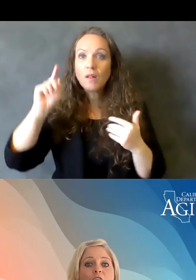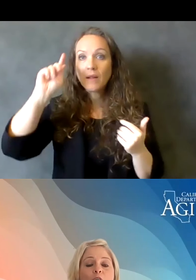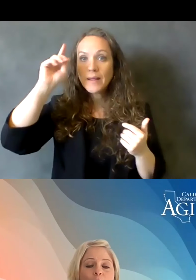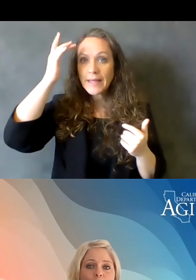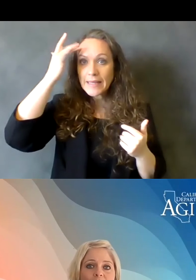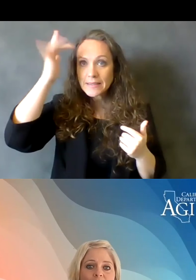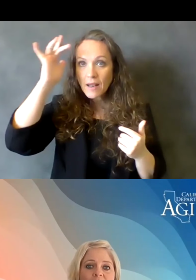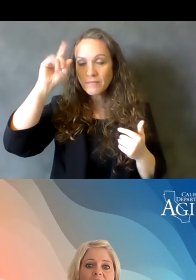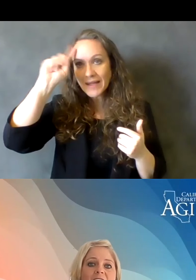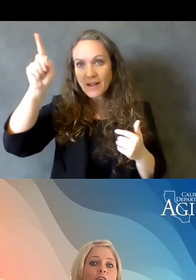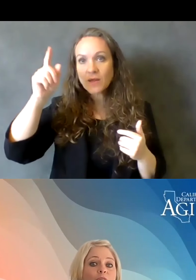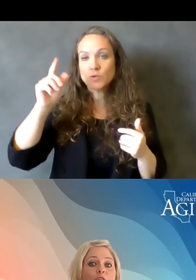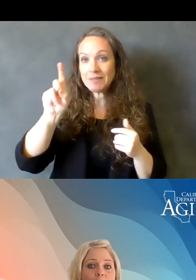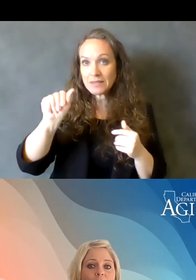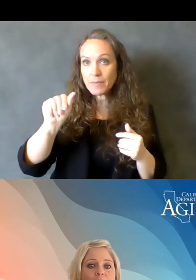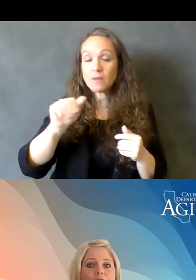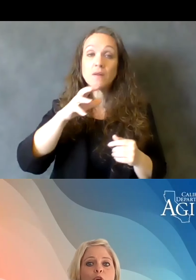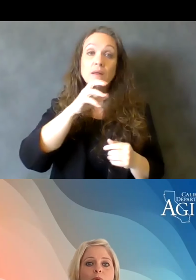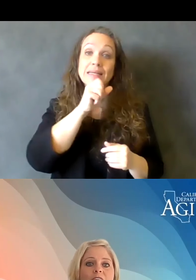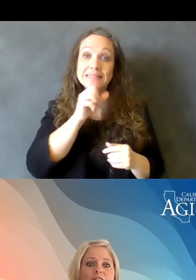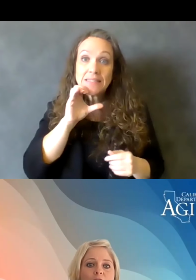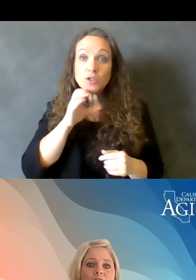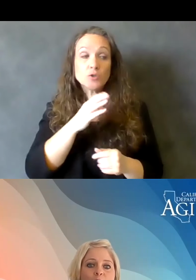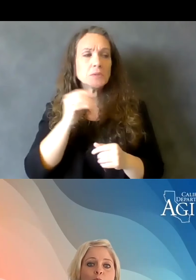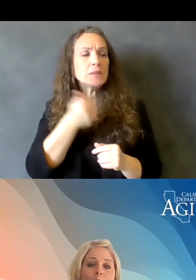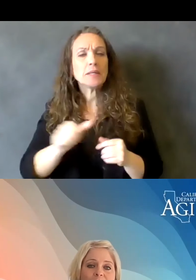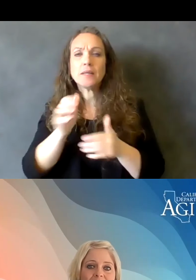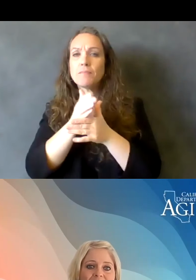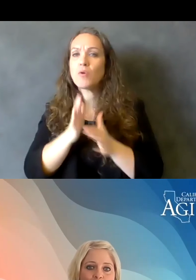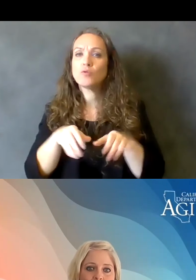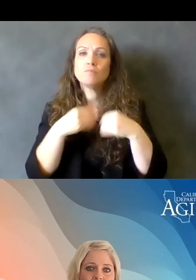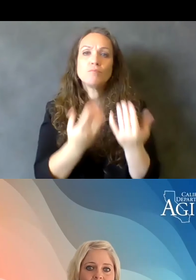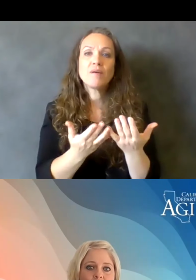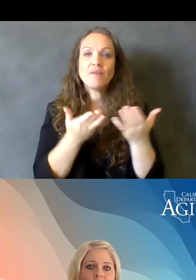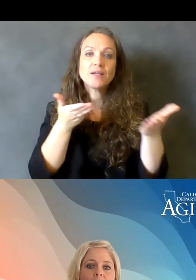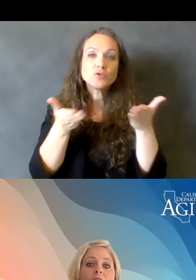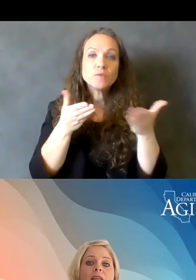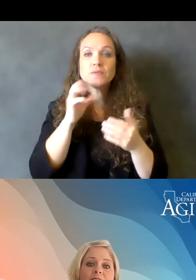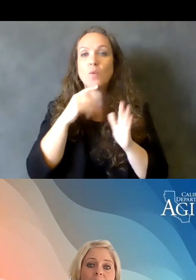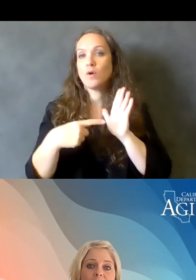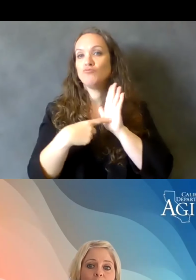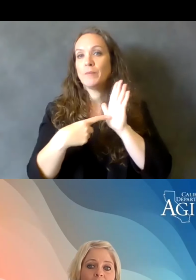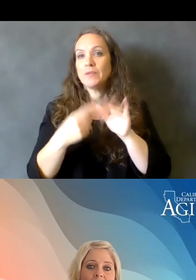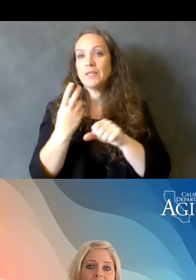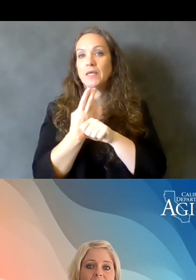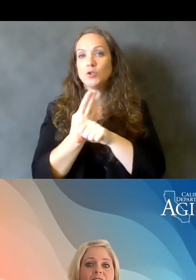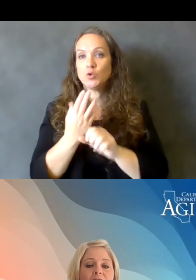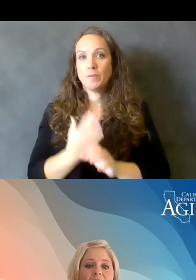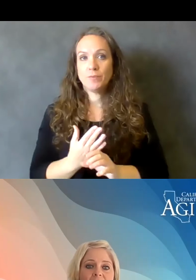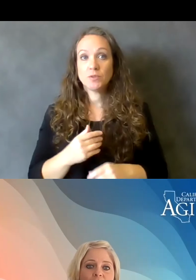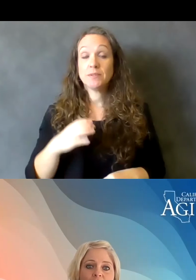disabilities, older adults, and/or other partners who provide services or represent consumers. The committee will